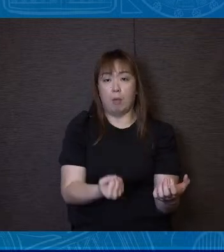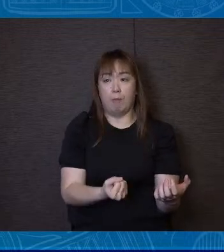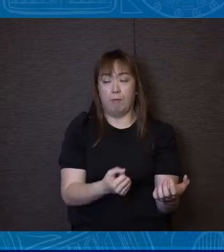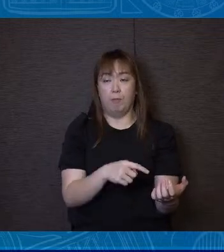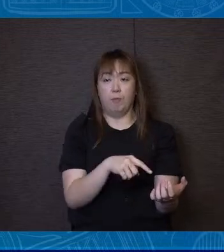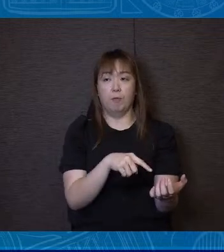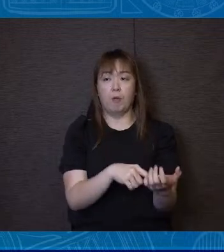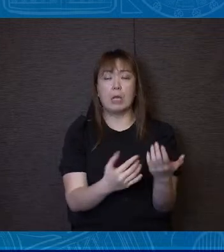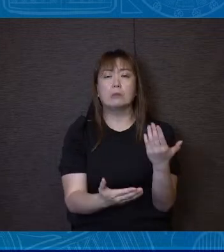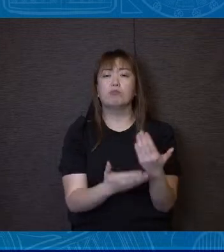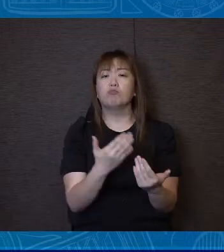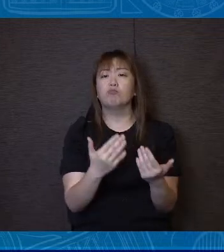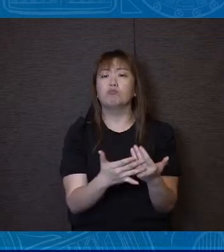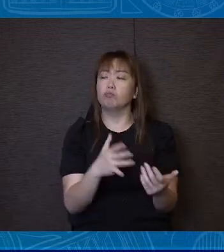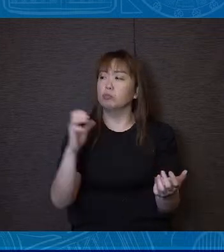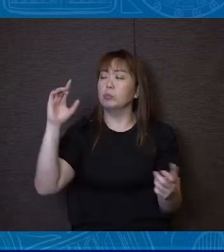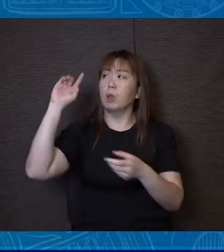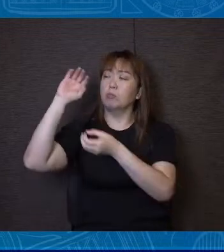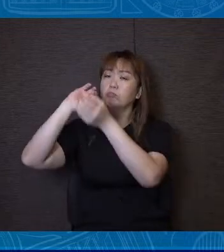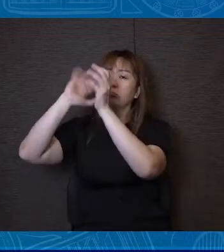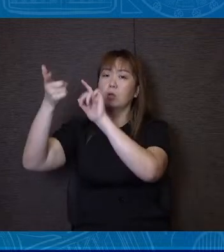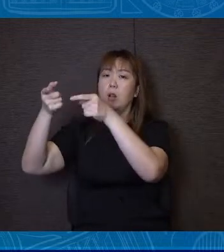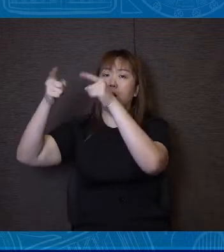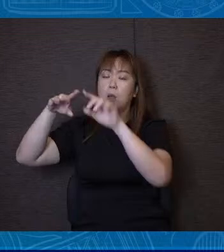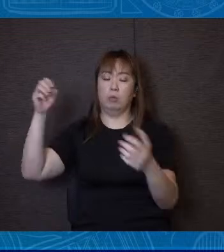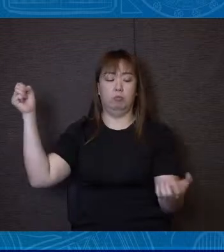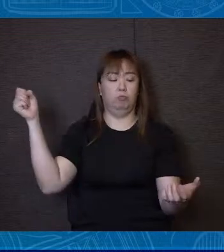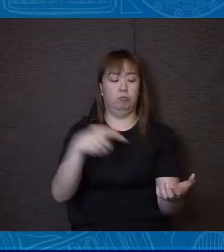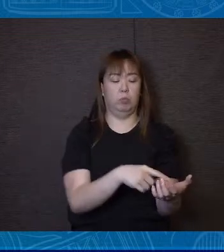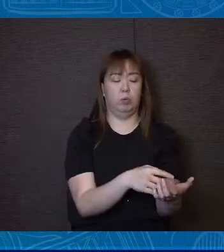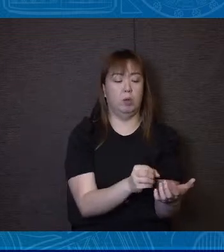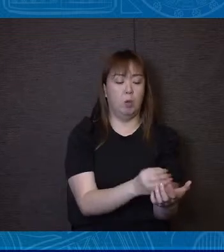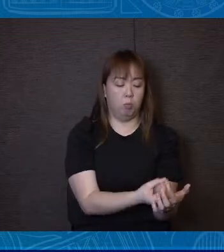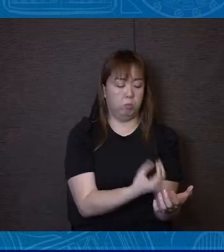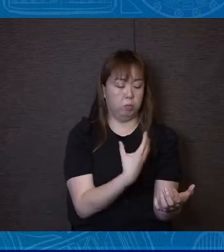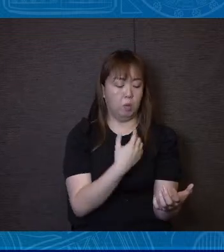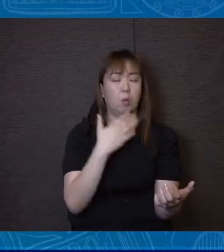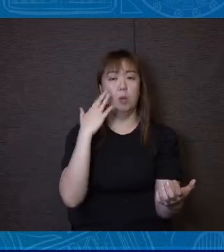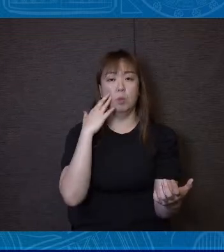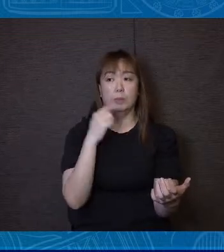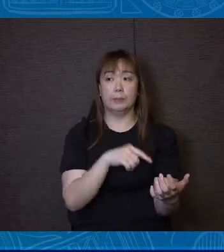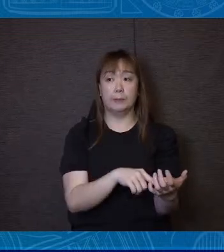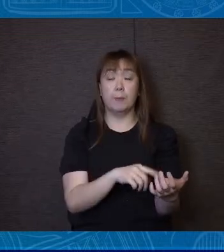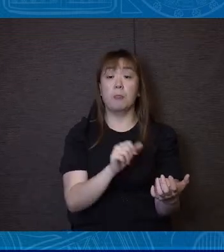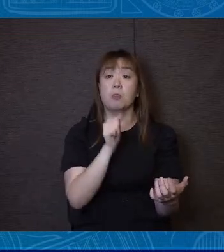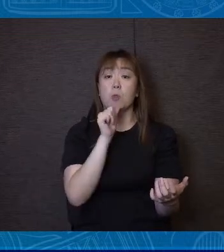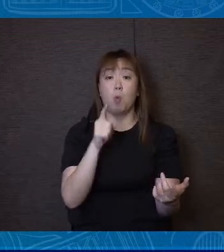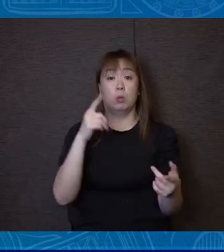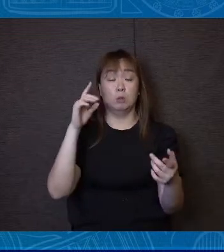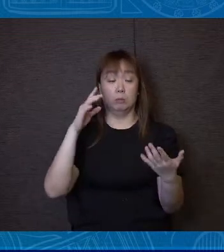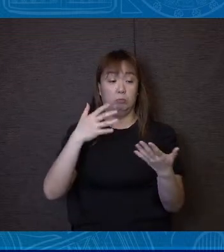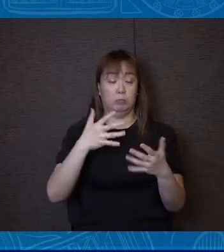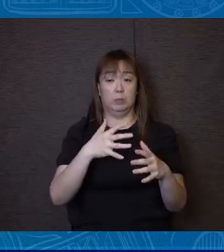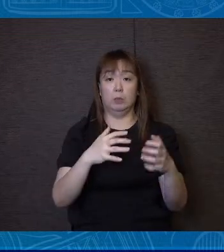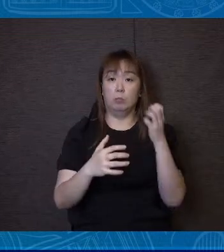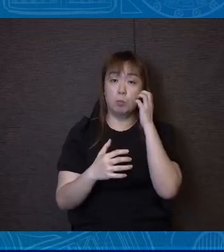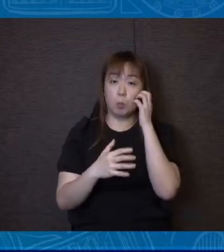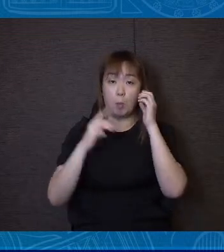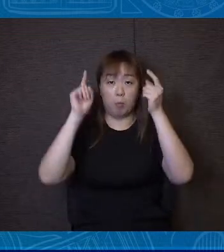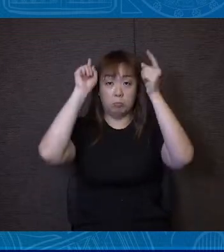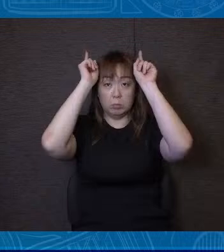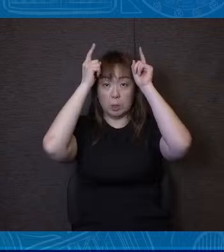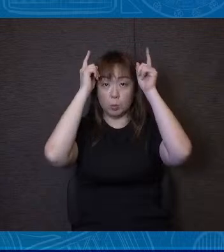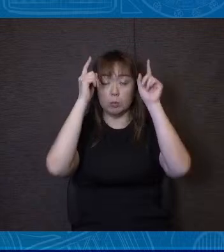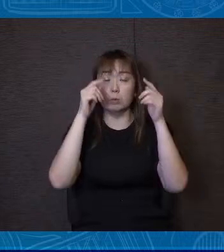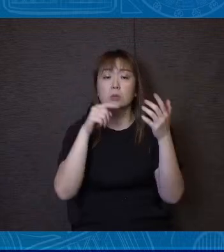true even more as we move away from not just being able to send alerts over mobile networks, which again, we know in certain situations